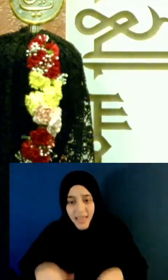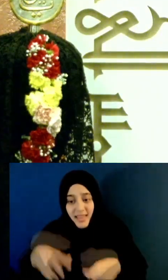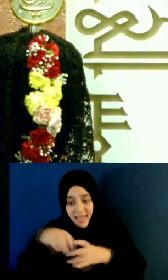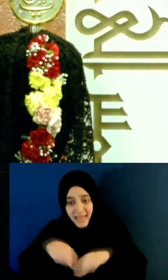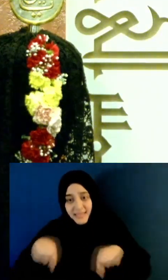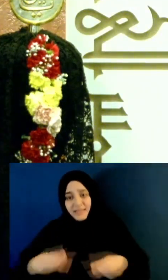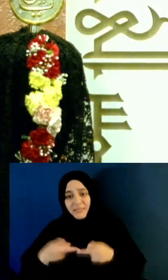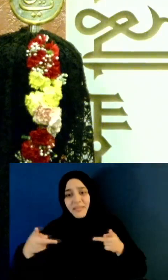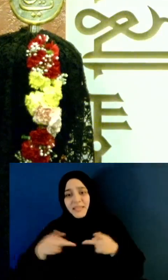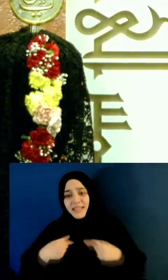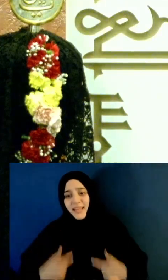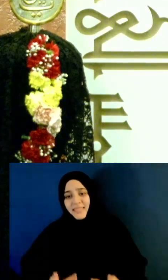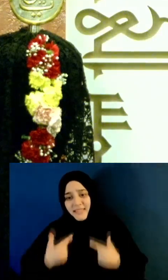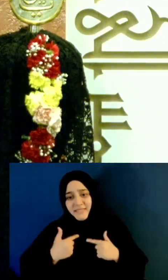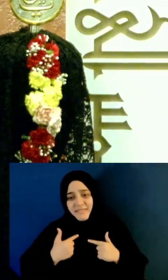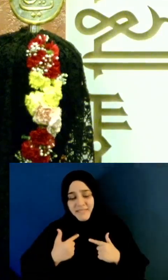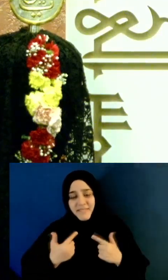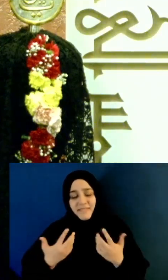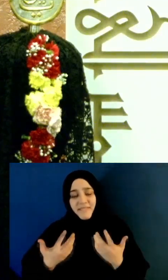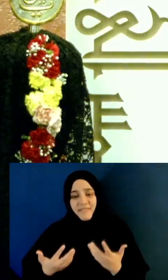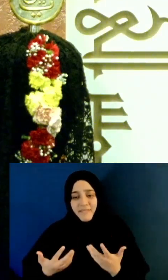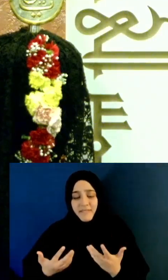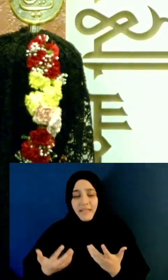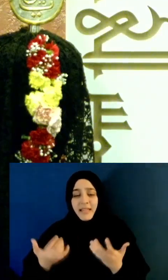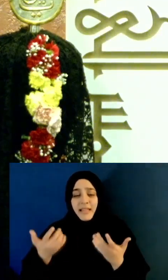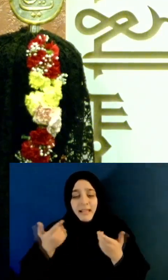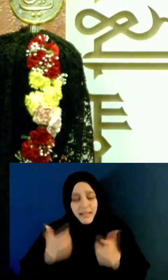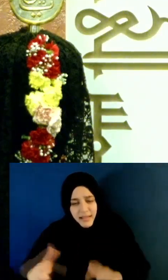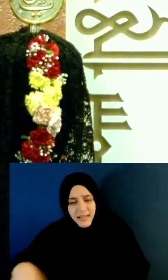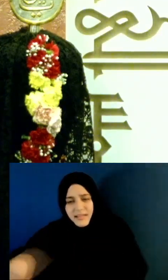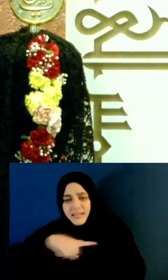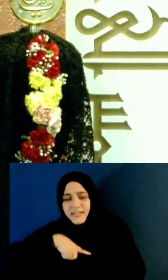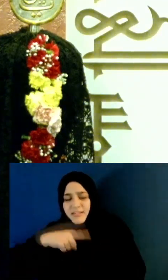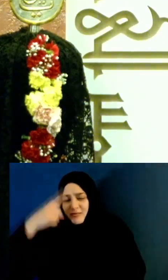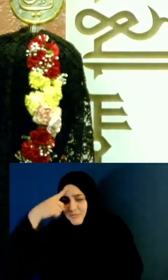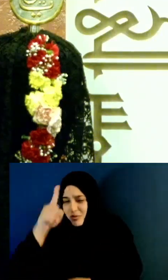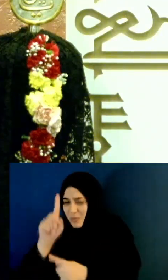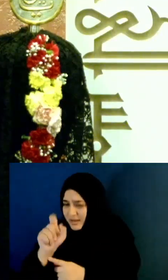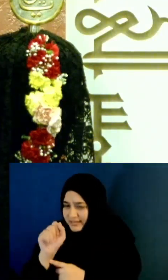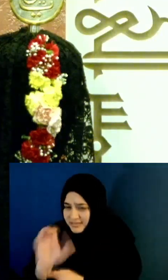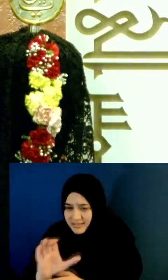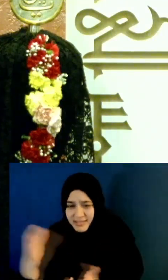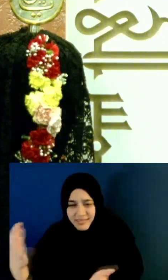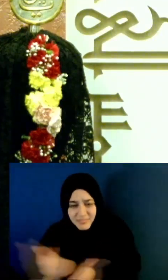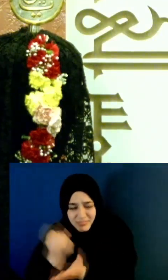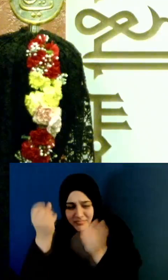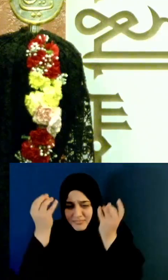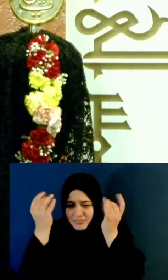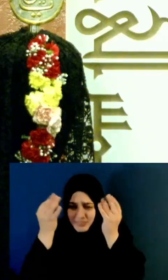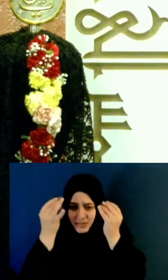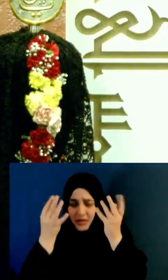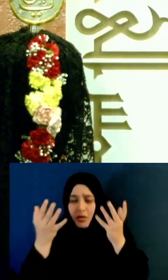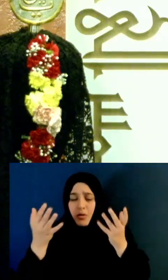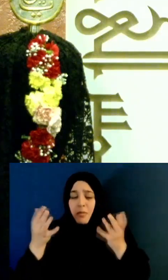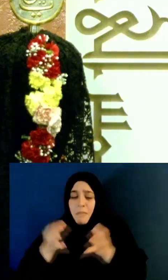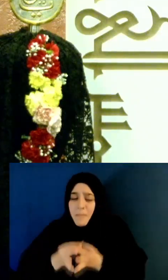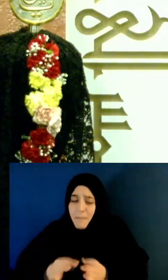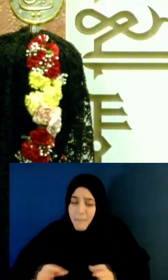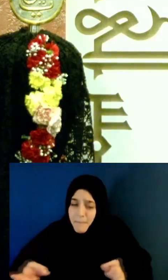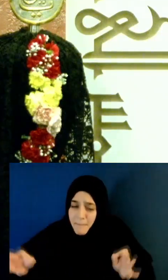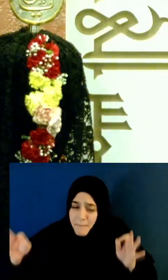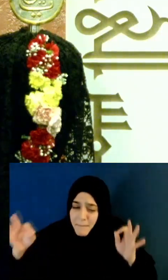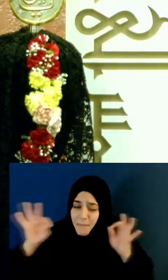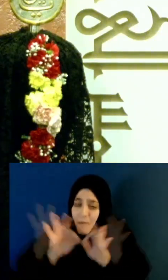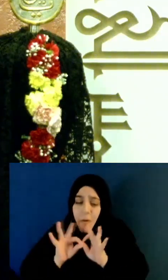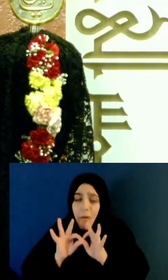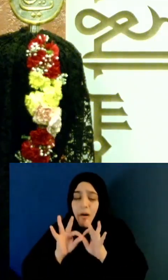Let us, for a second, think of the importance of being proud of our